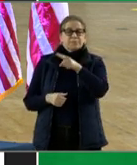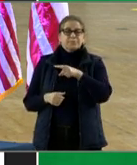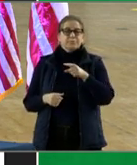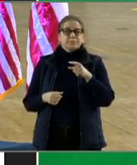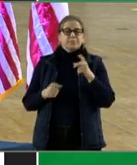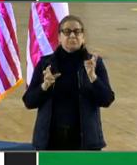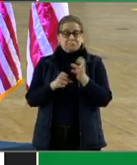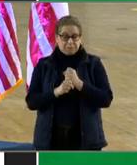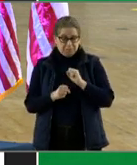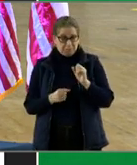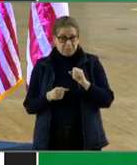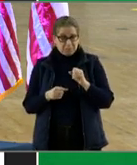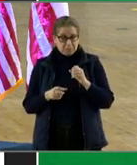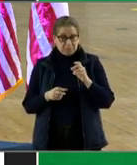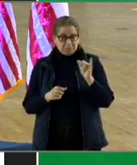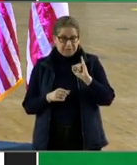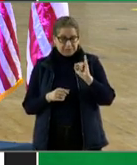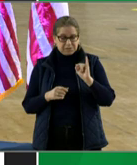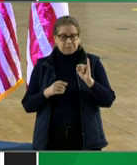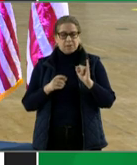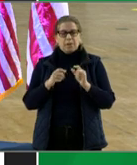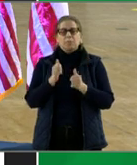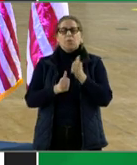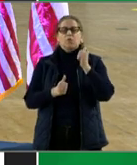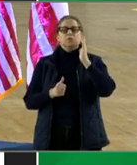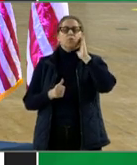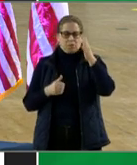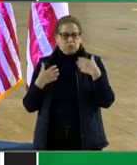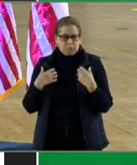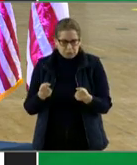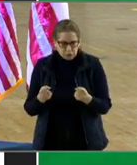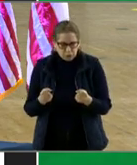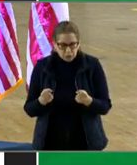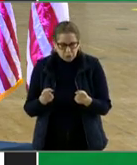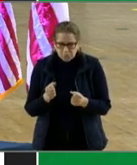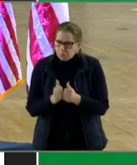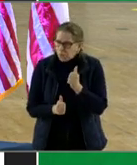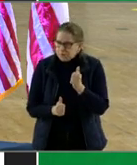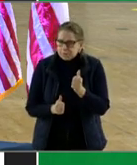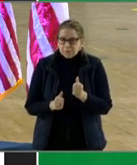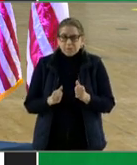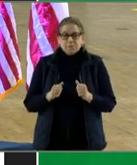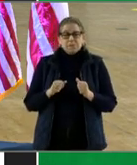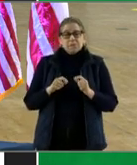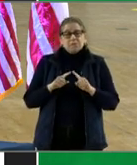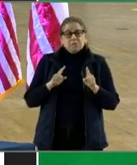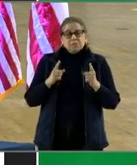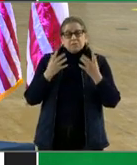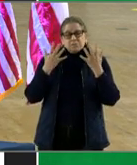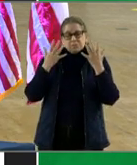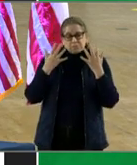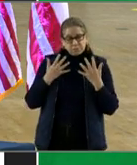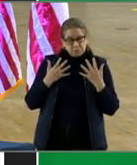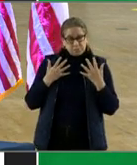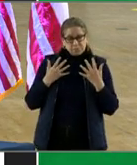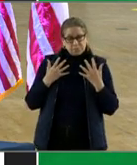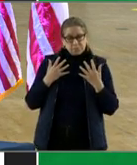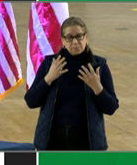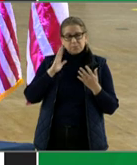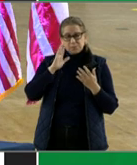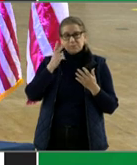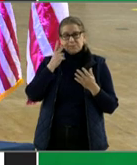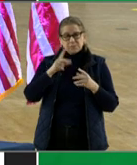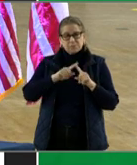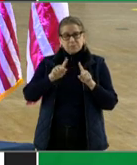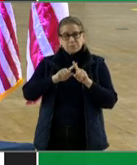though, we know, and we see our fellow Americans in states around the country, we know that there will be many